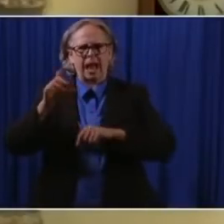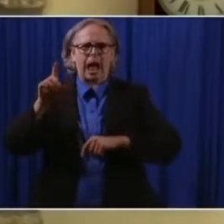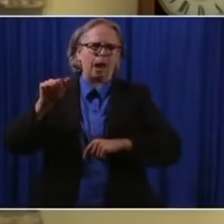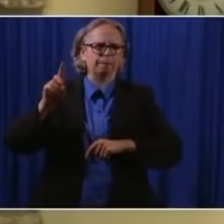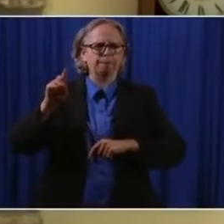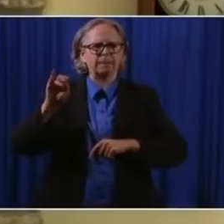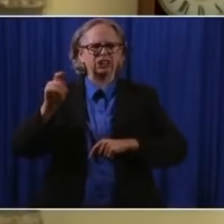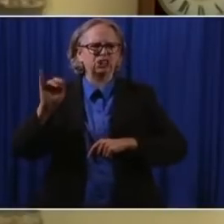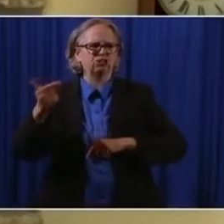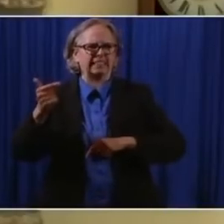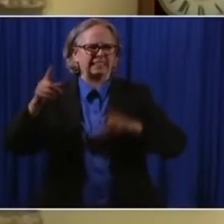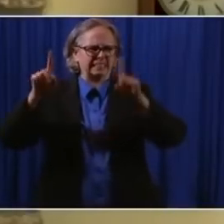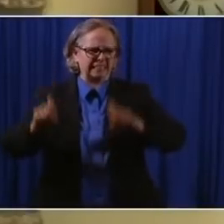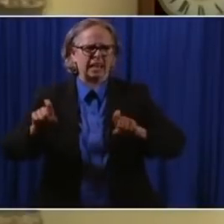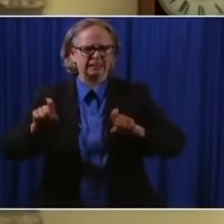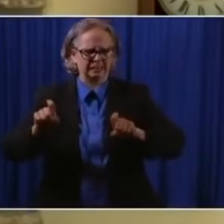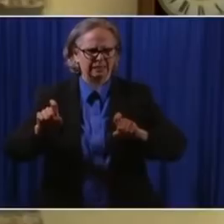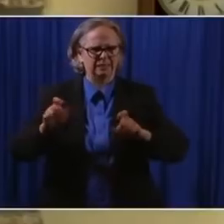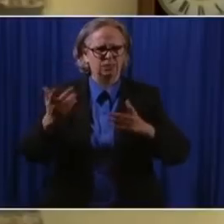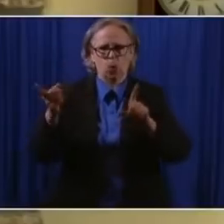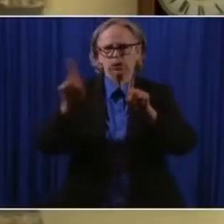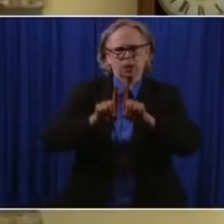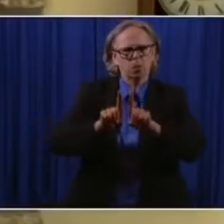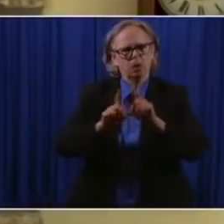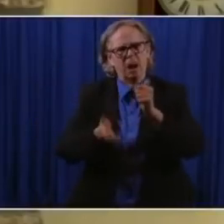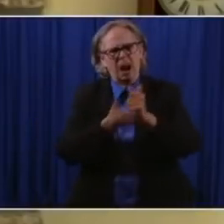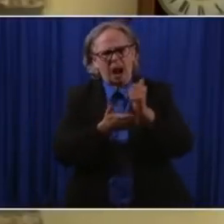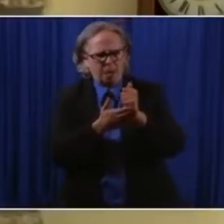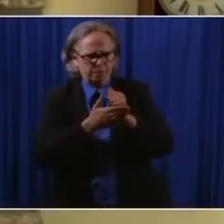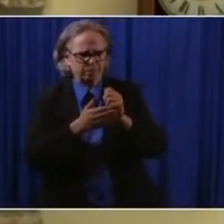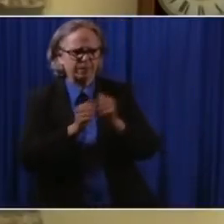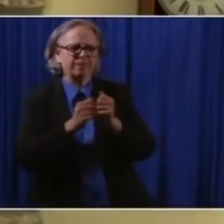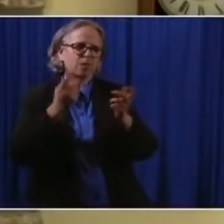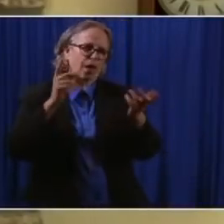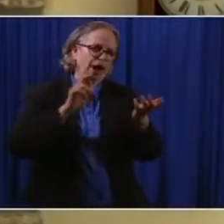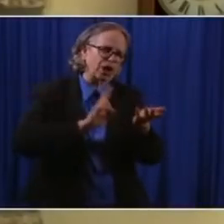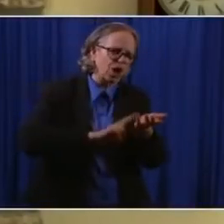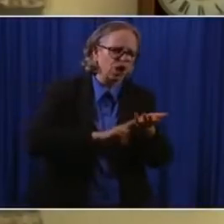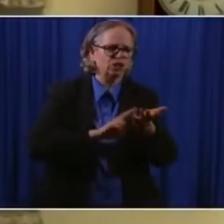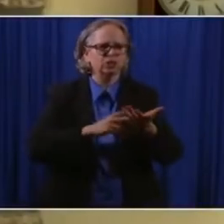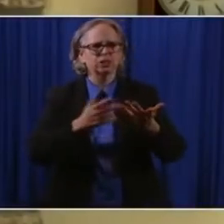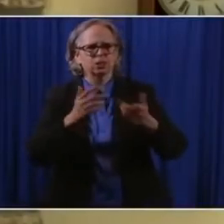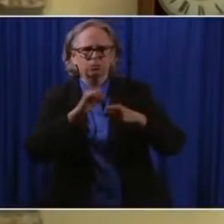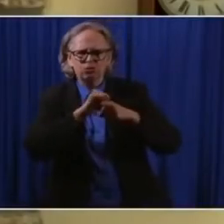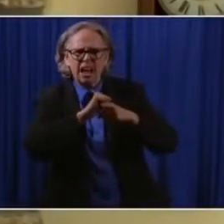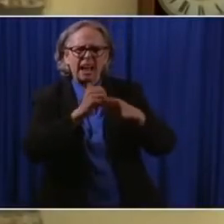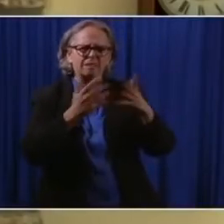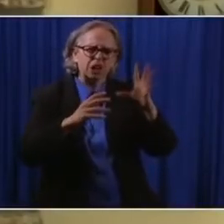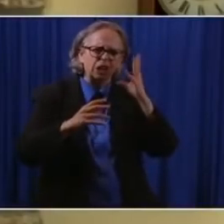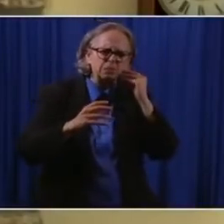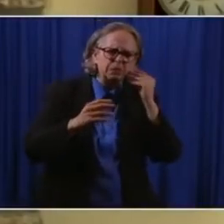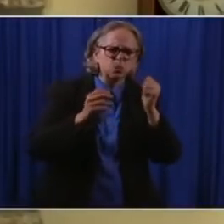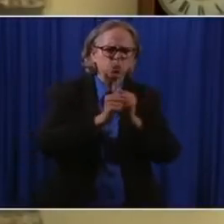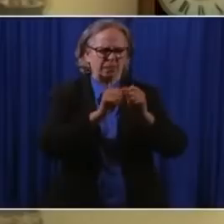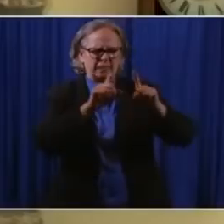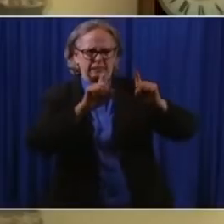with somebody who has been trained, somebody in the medical field who has been trained. But we think it's going to work well.